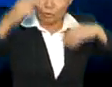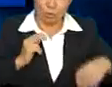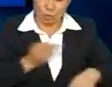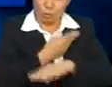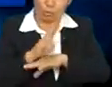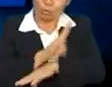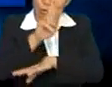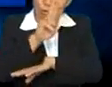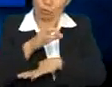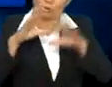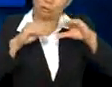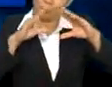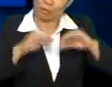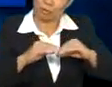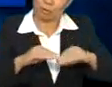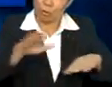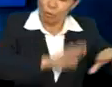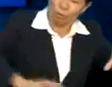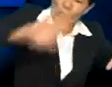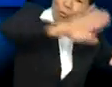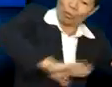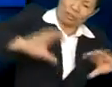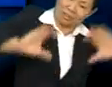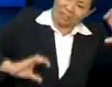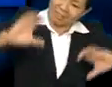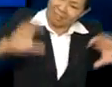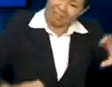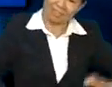We also can use a sponge to wash the car.